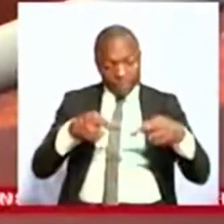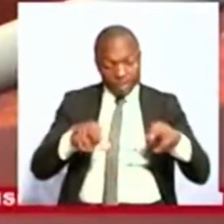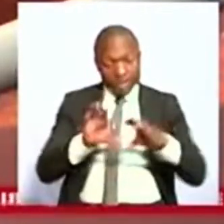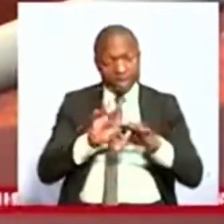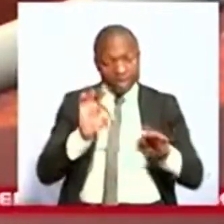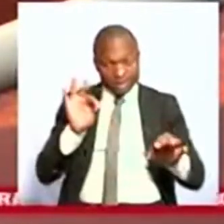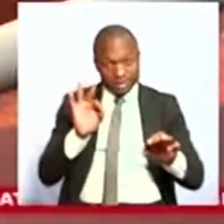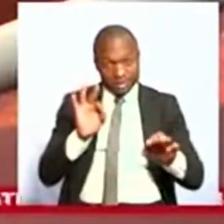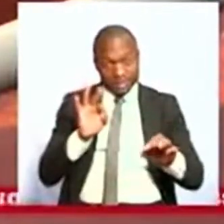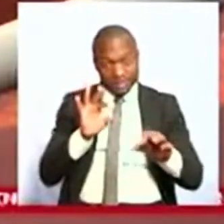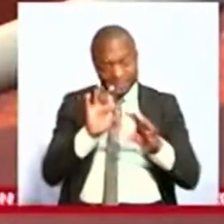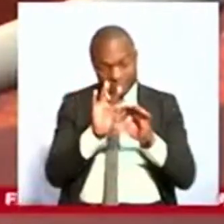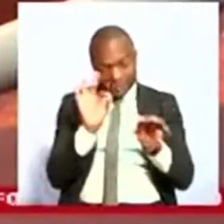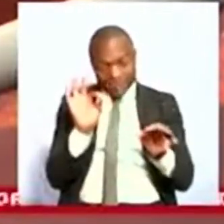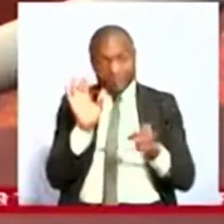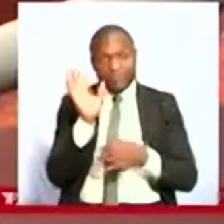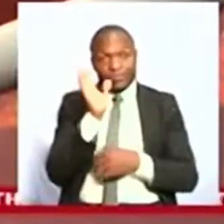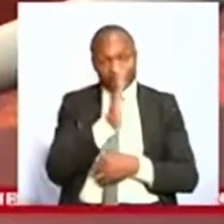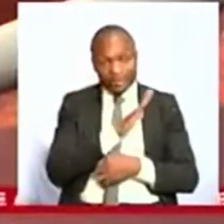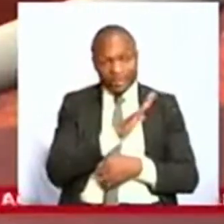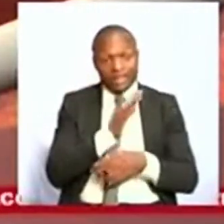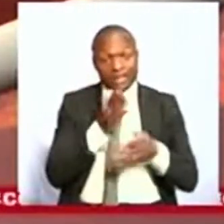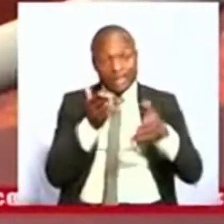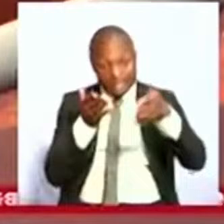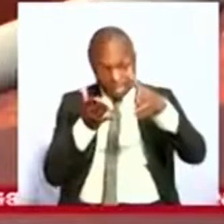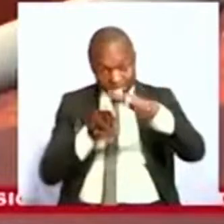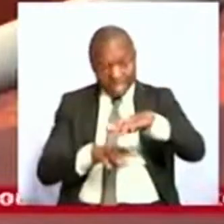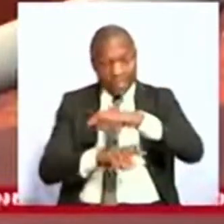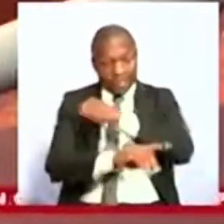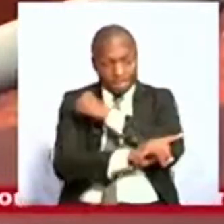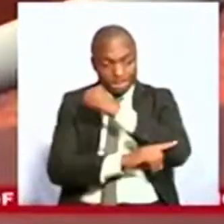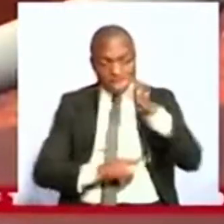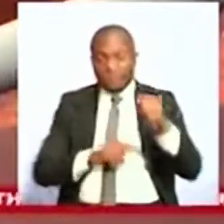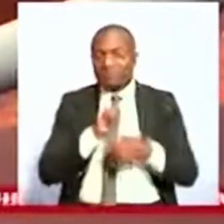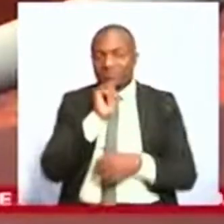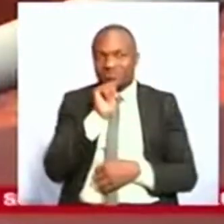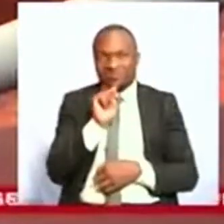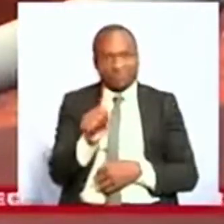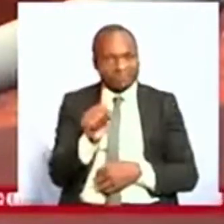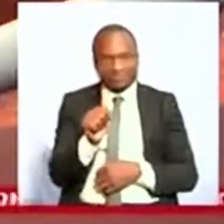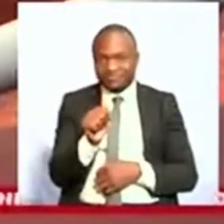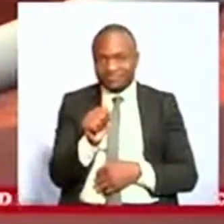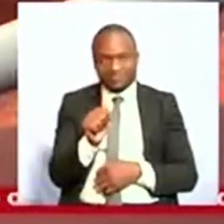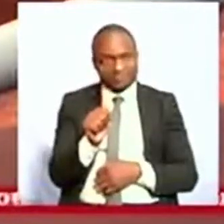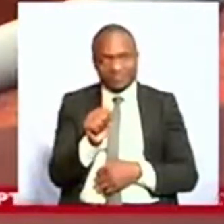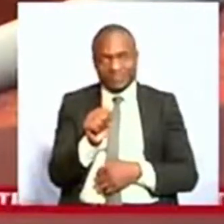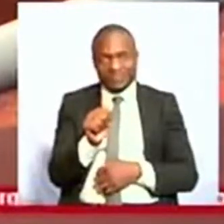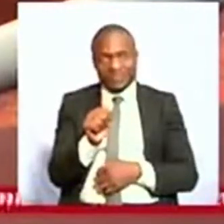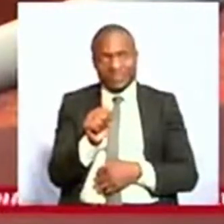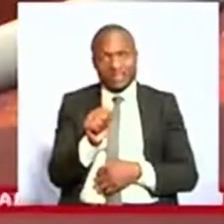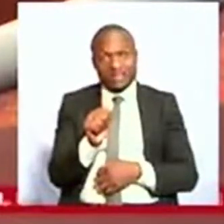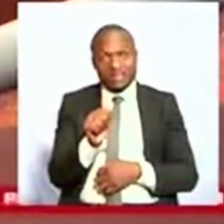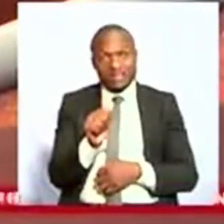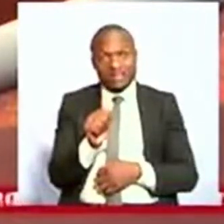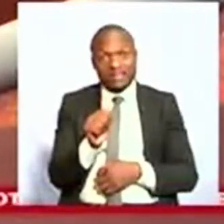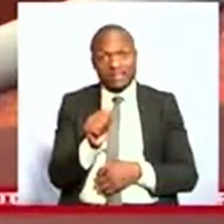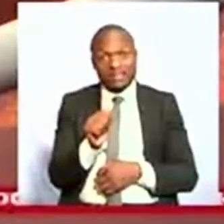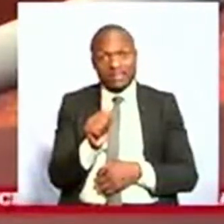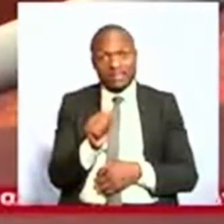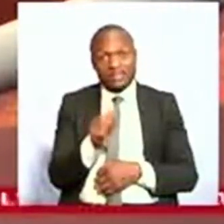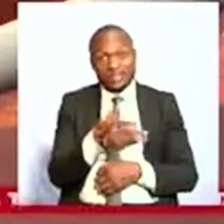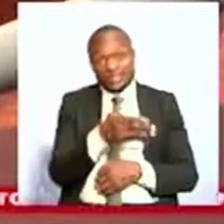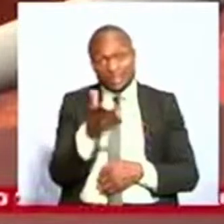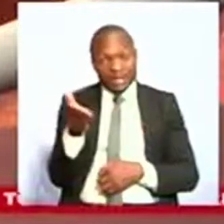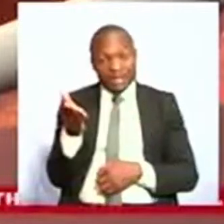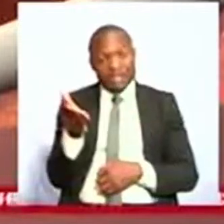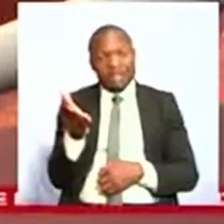it has been found that the death penalty hasn't actually served as the deterrent it was meant